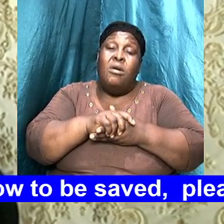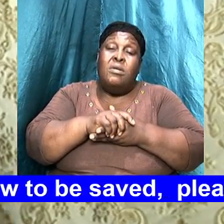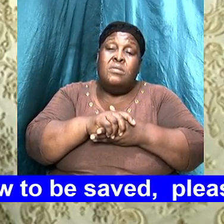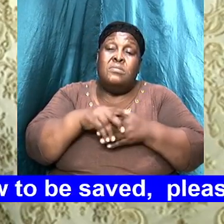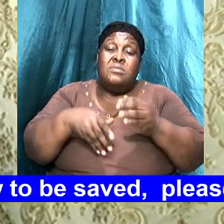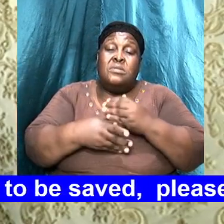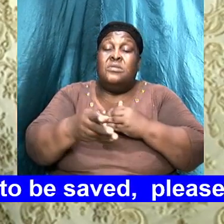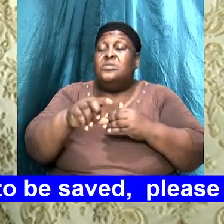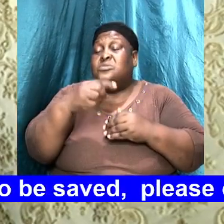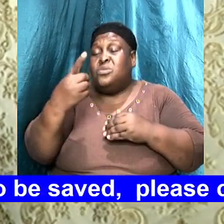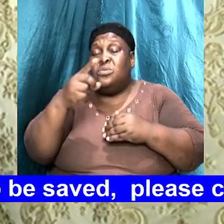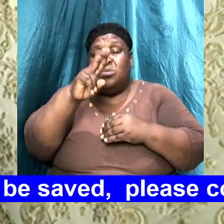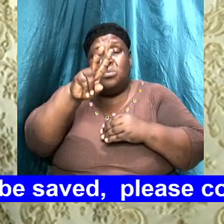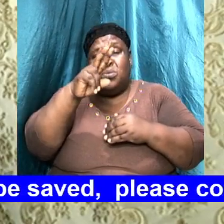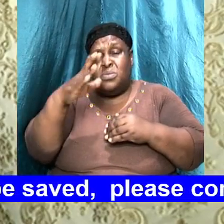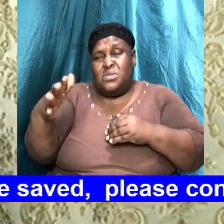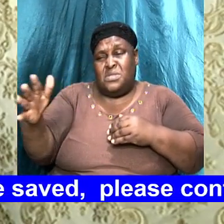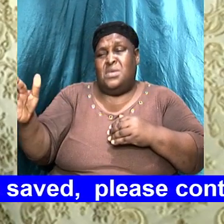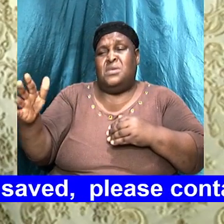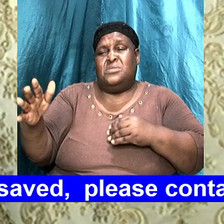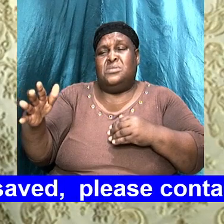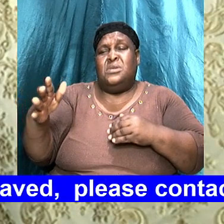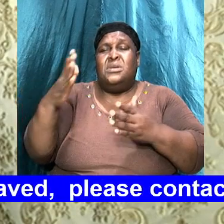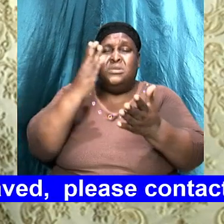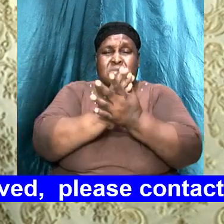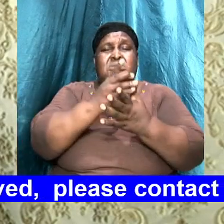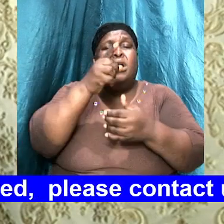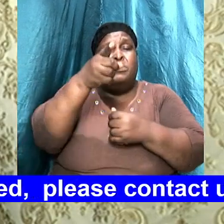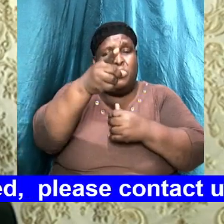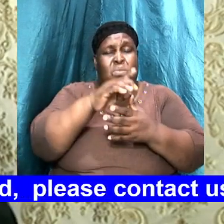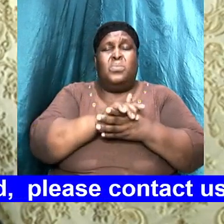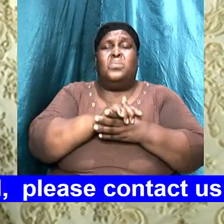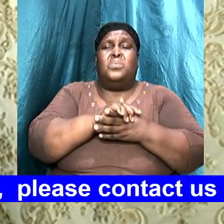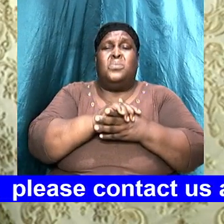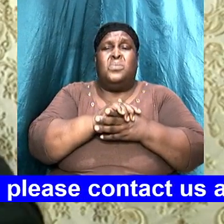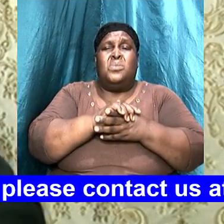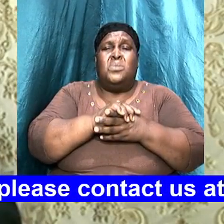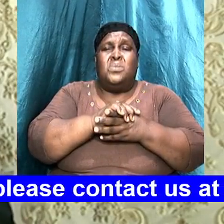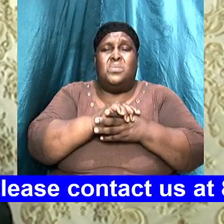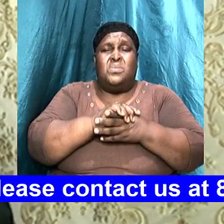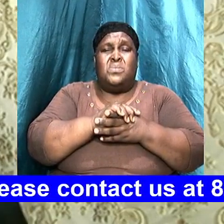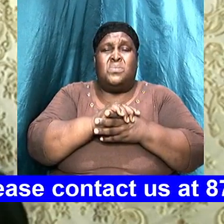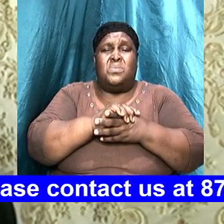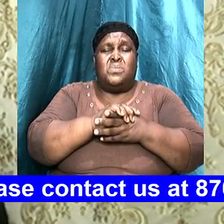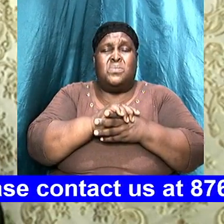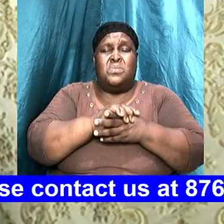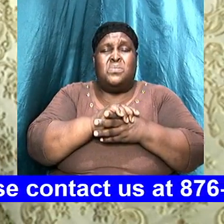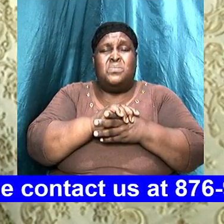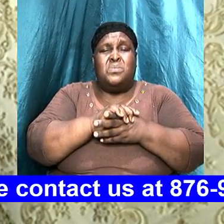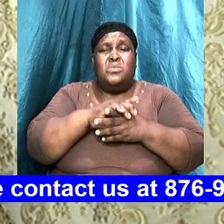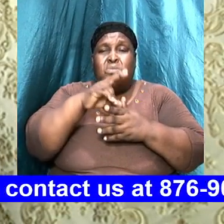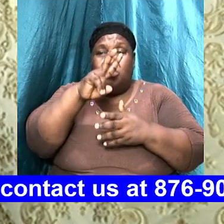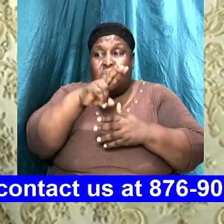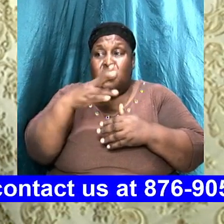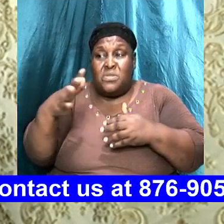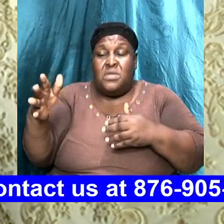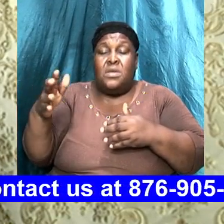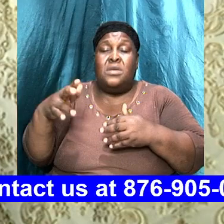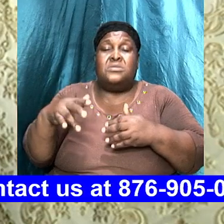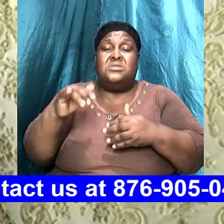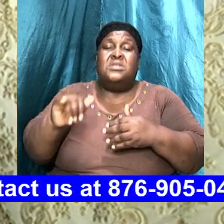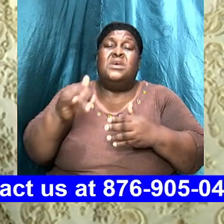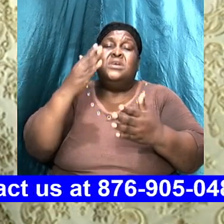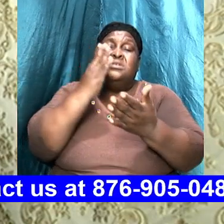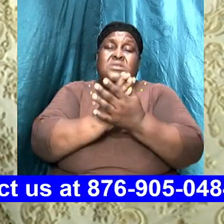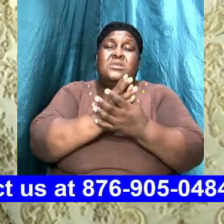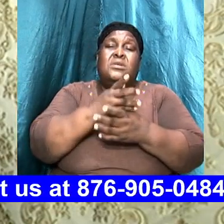is only two things that can prevent you segway in a little bit but a follow in the Holy Spirit two things that can prevent